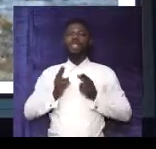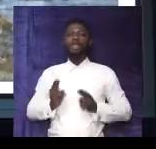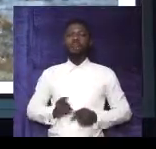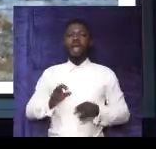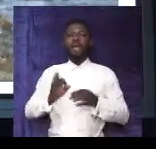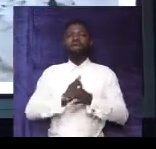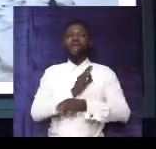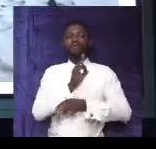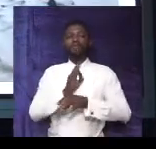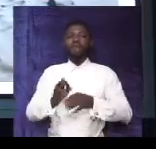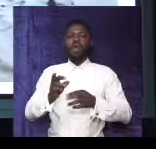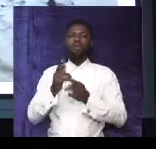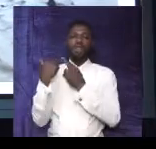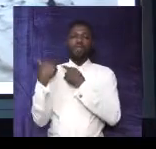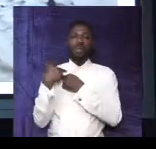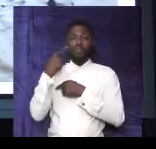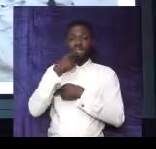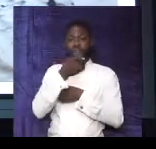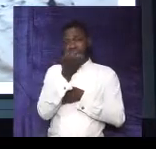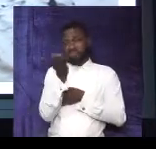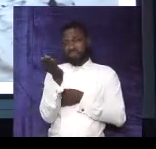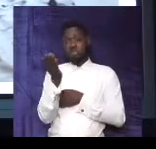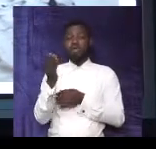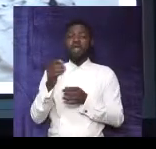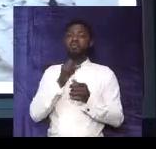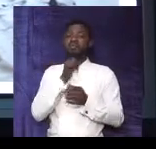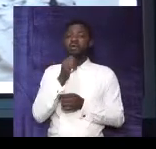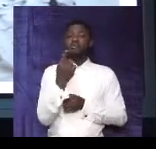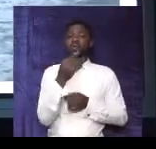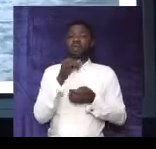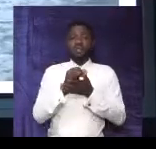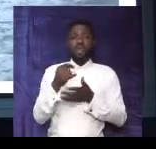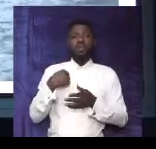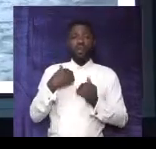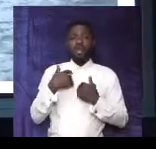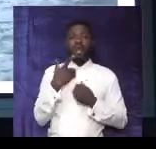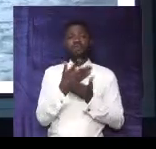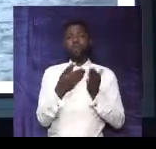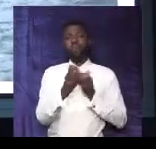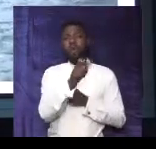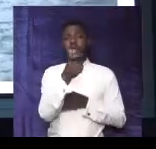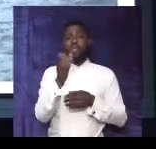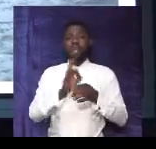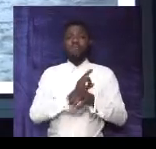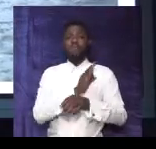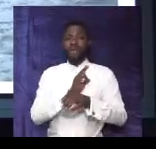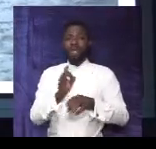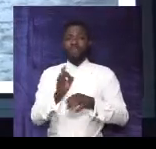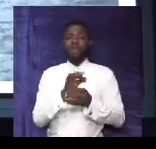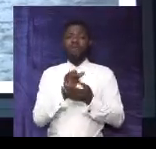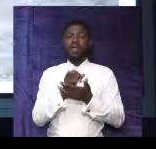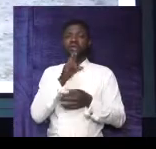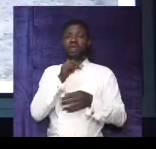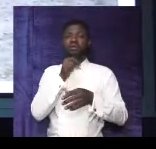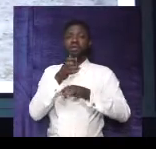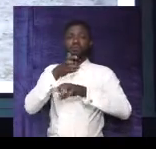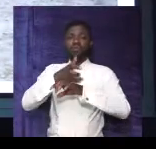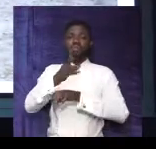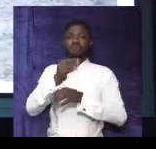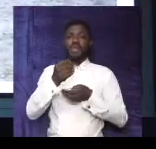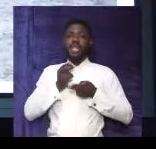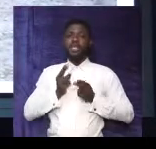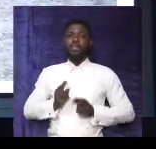factors responsible for this. Not only that, we have some other factors that are not caused by human